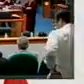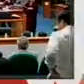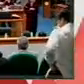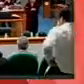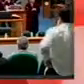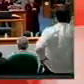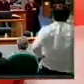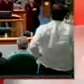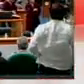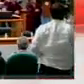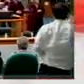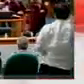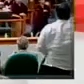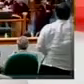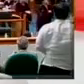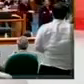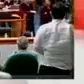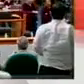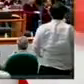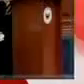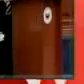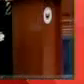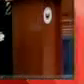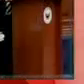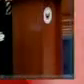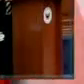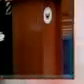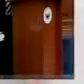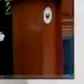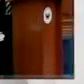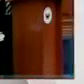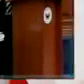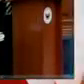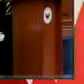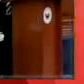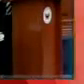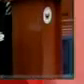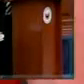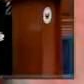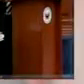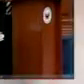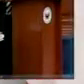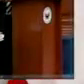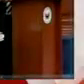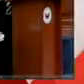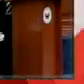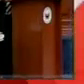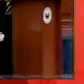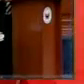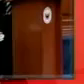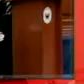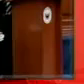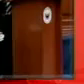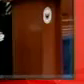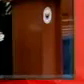the dollar part and you just give the comparison on the peso part but right